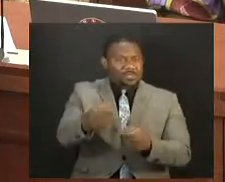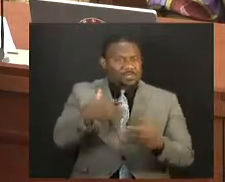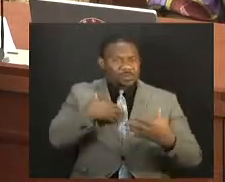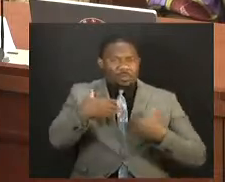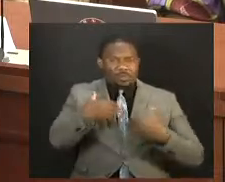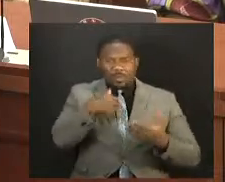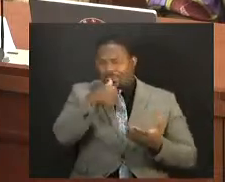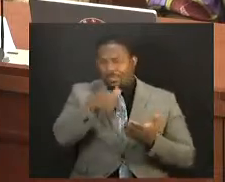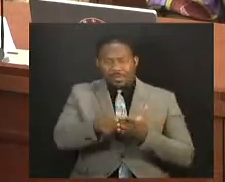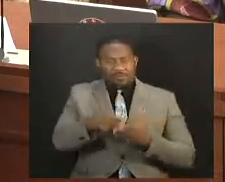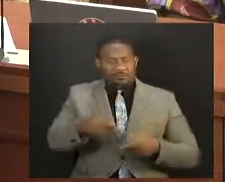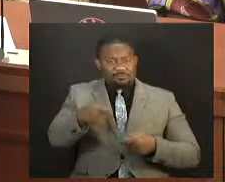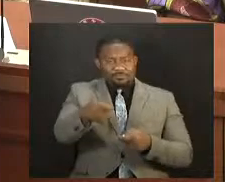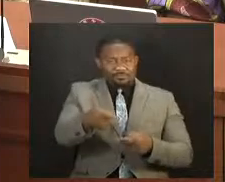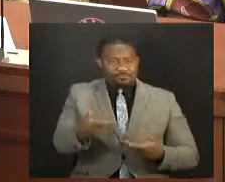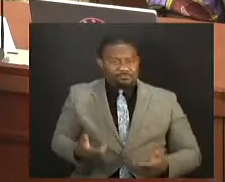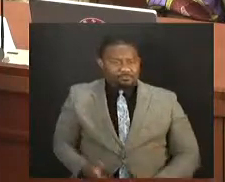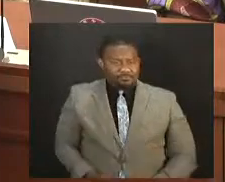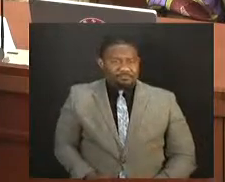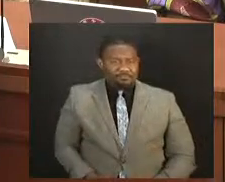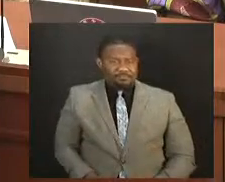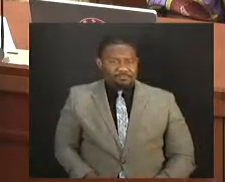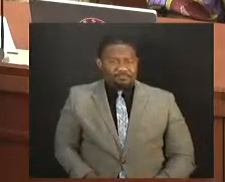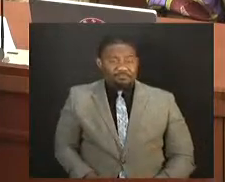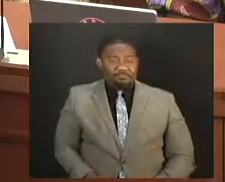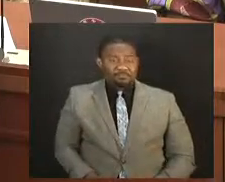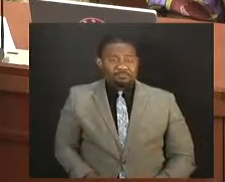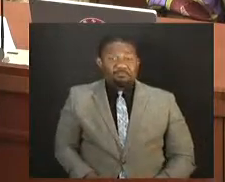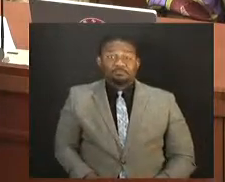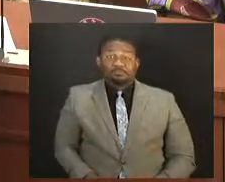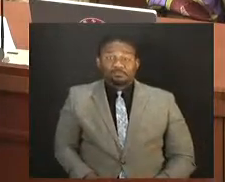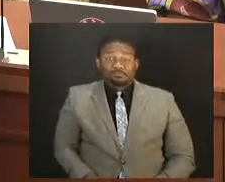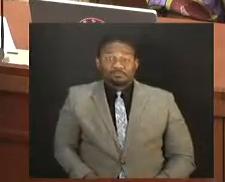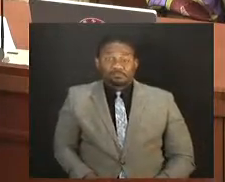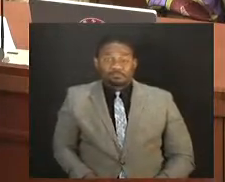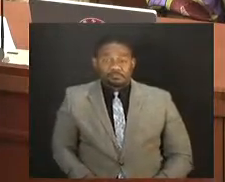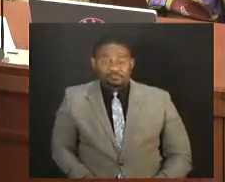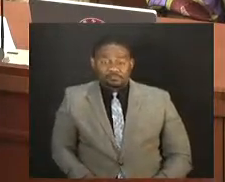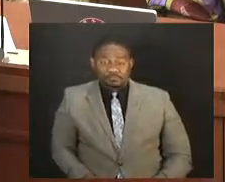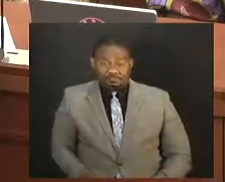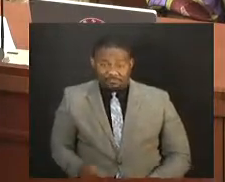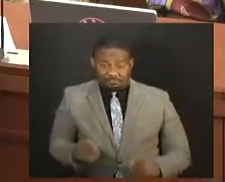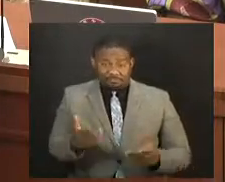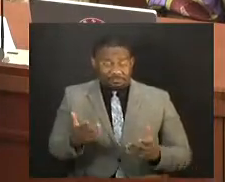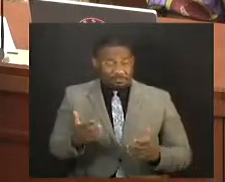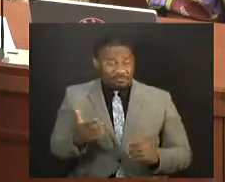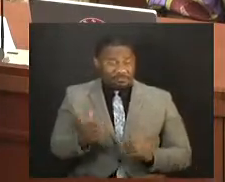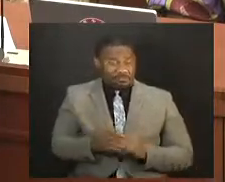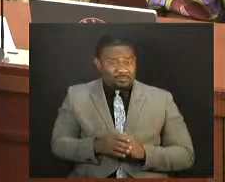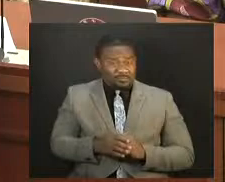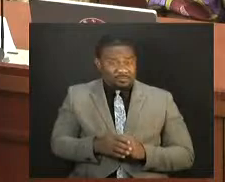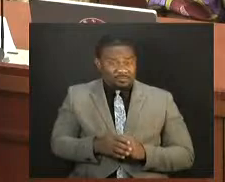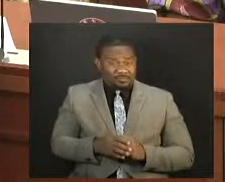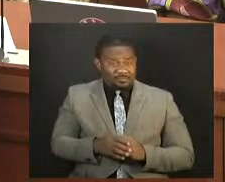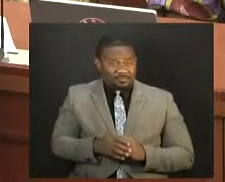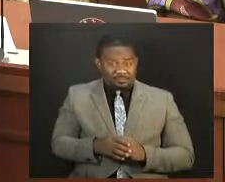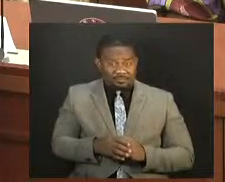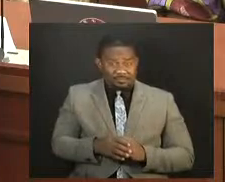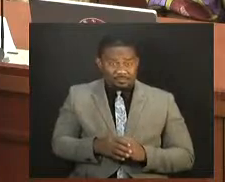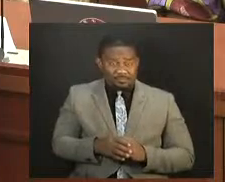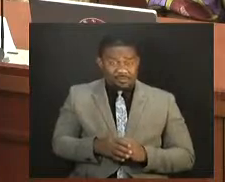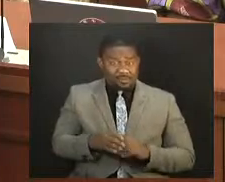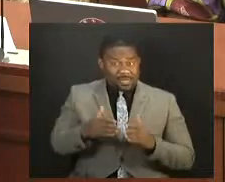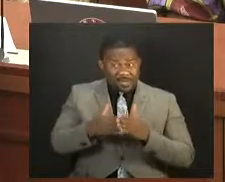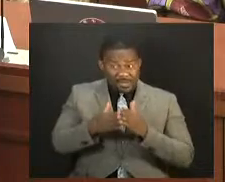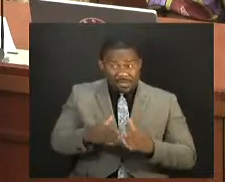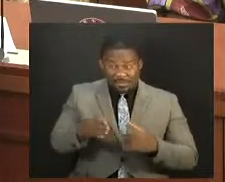matter. I am surprised that when a governor becomes available to come and